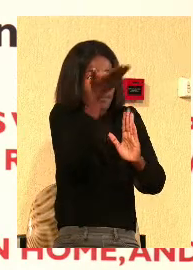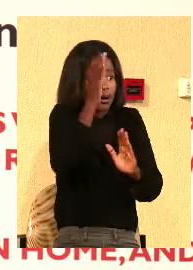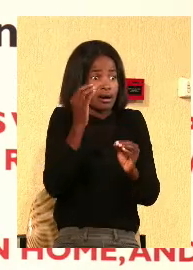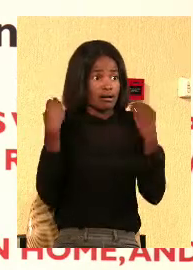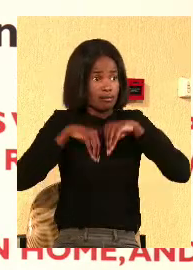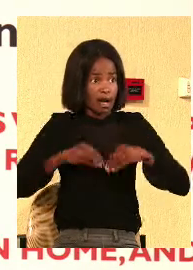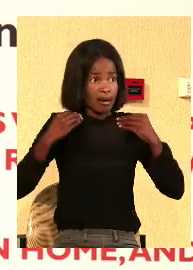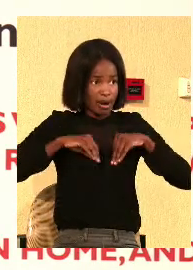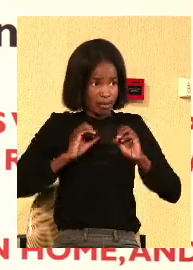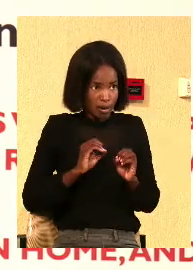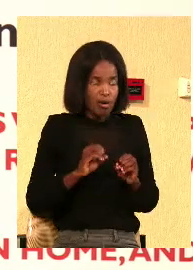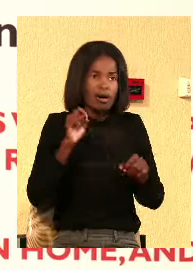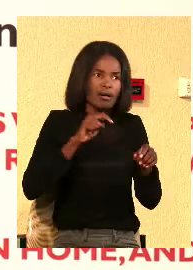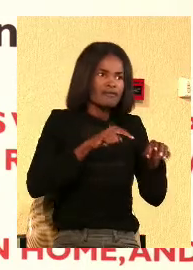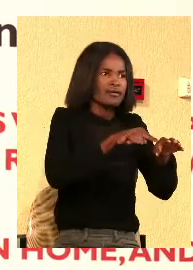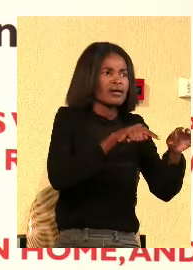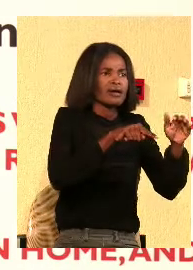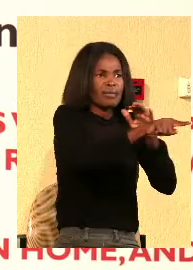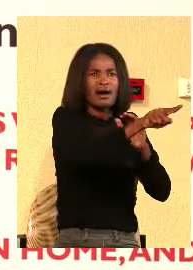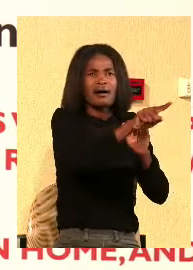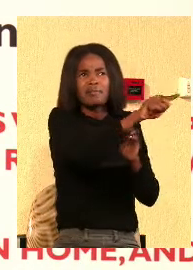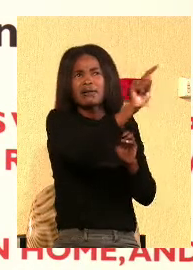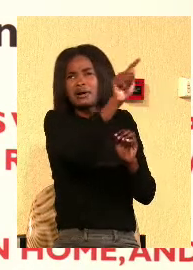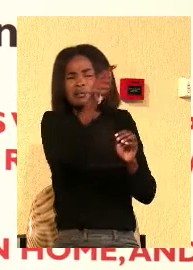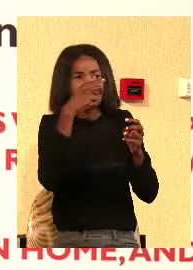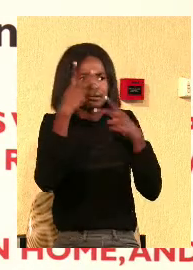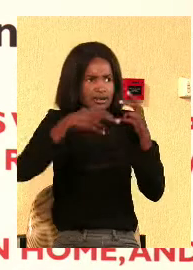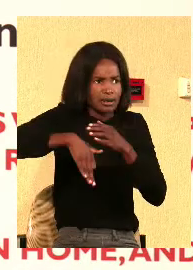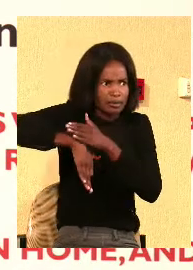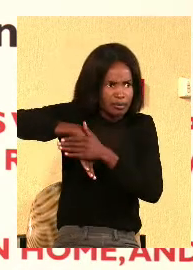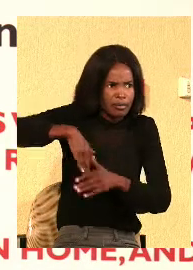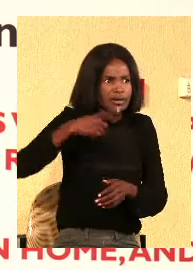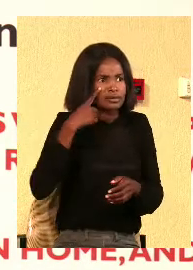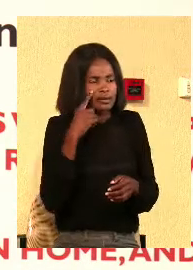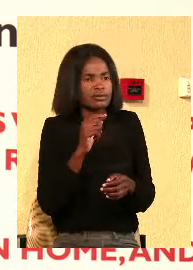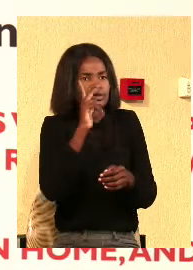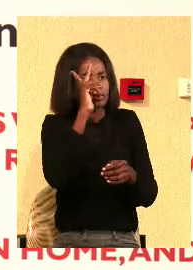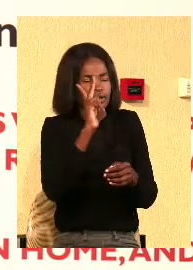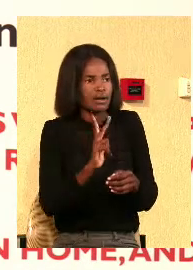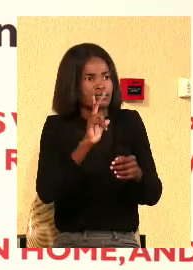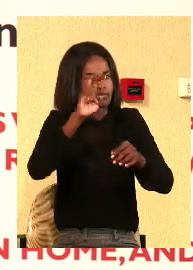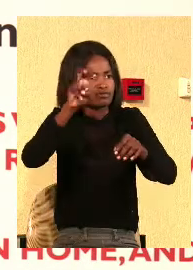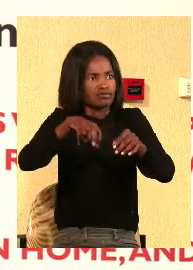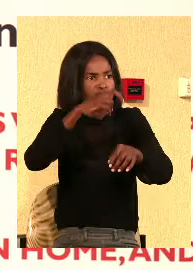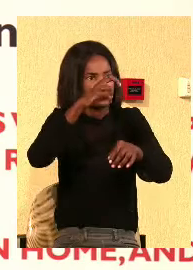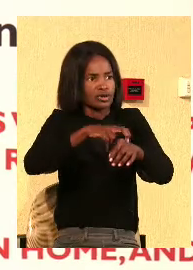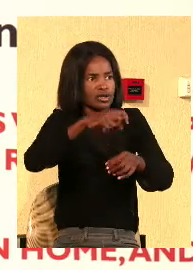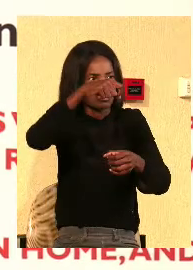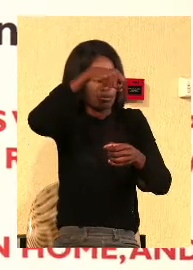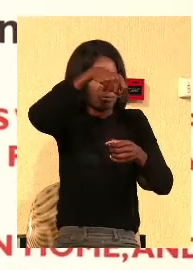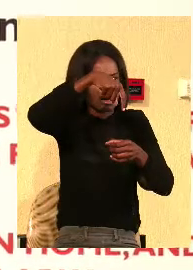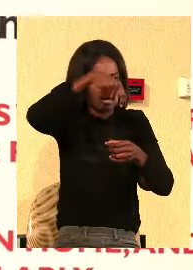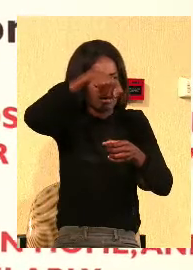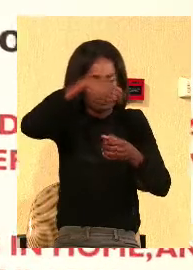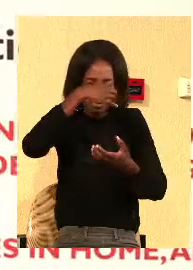comes, which we hope will not come, at least we are ready. That's our message. Yeah. Thank you, Doctor.